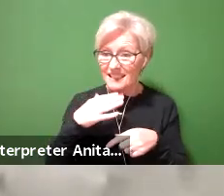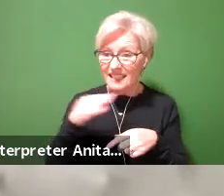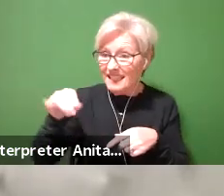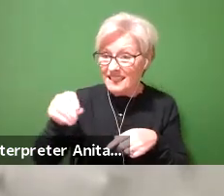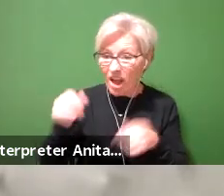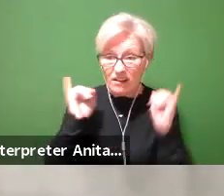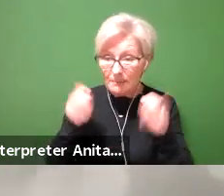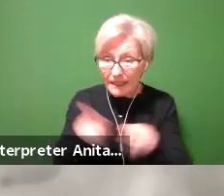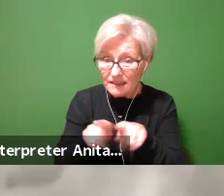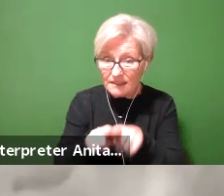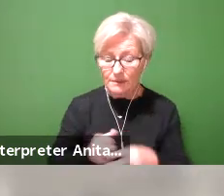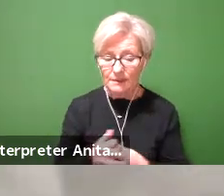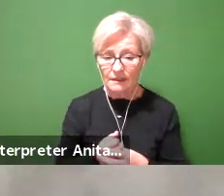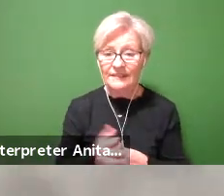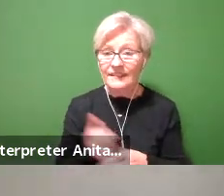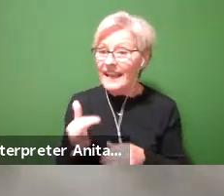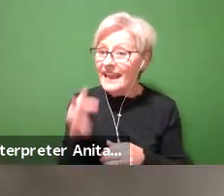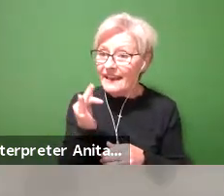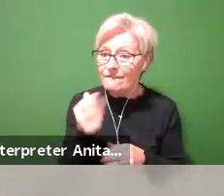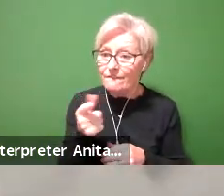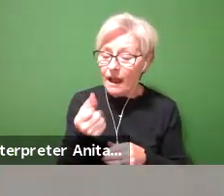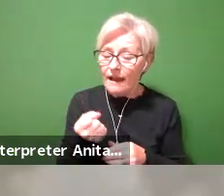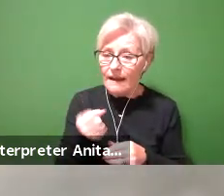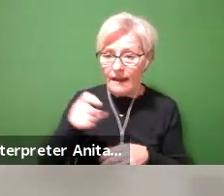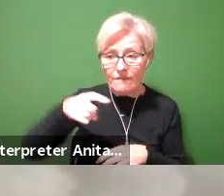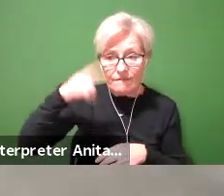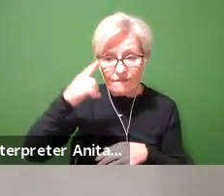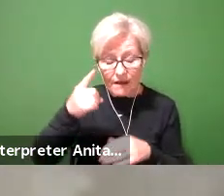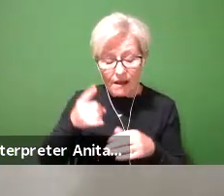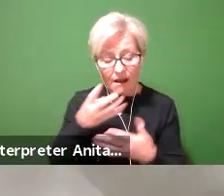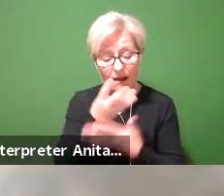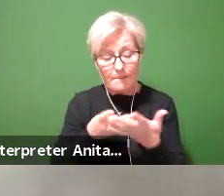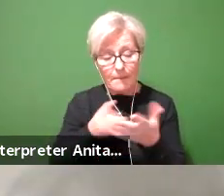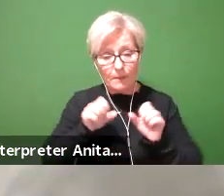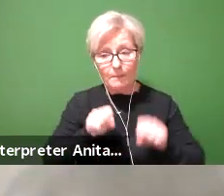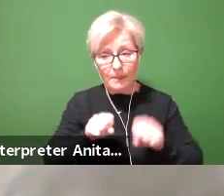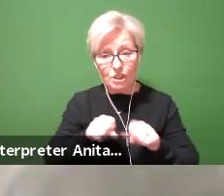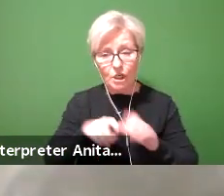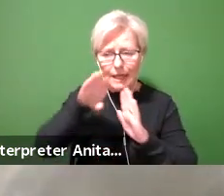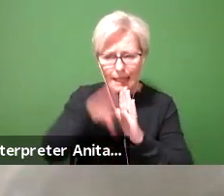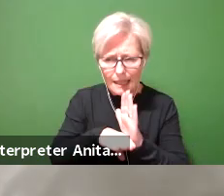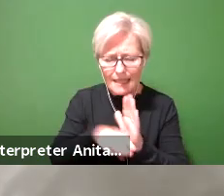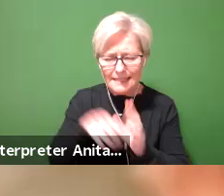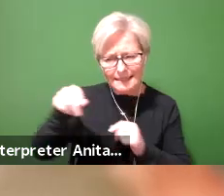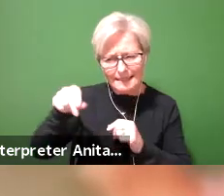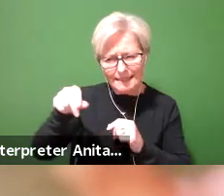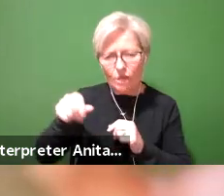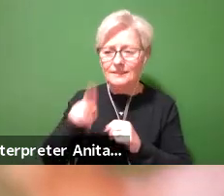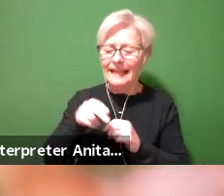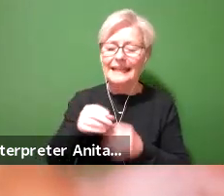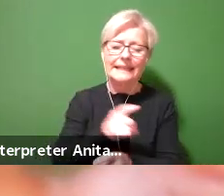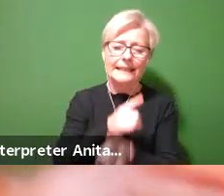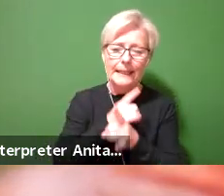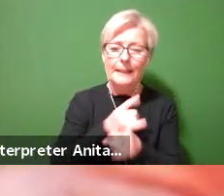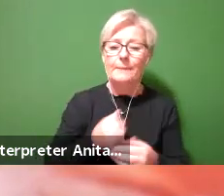If your blood pressure is raised, a low salt diet is key to treating it. Include some omega-3 oils may help with